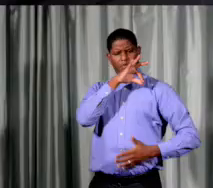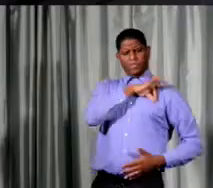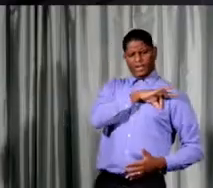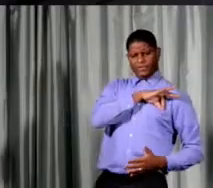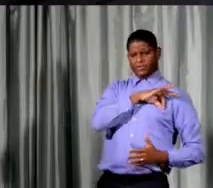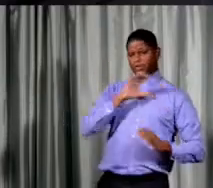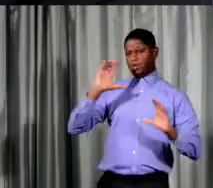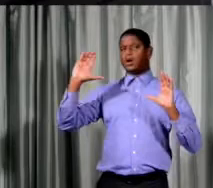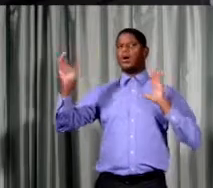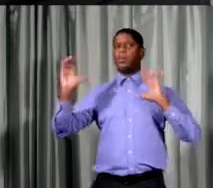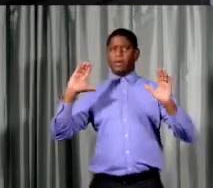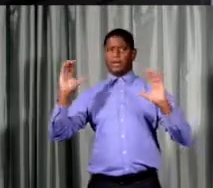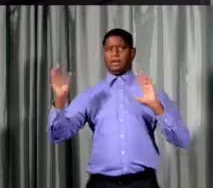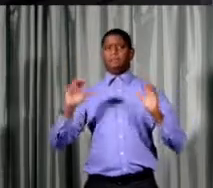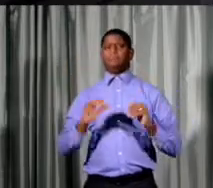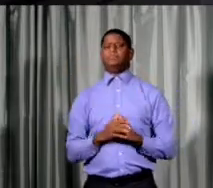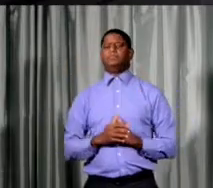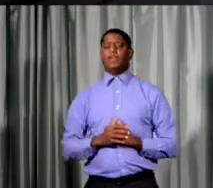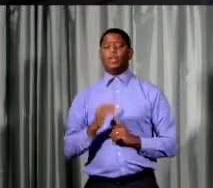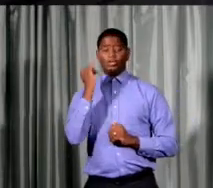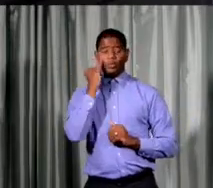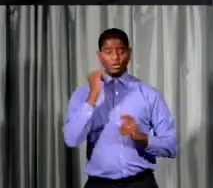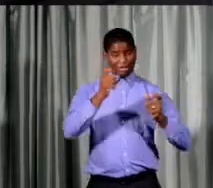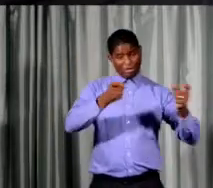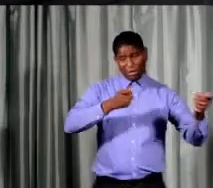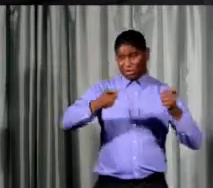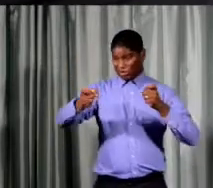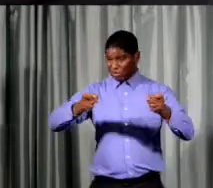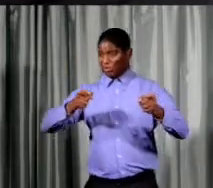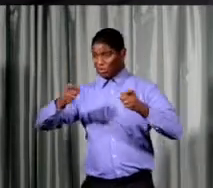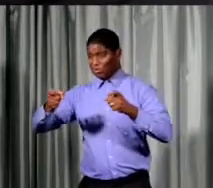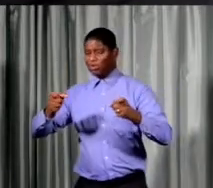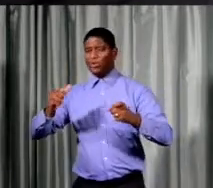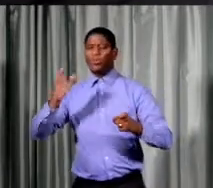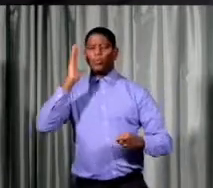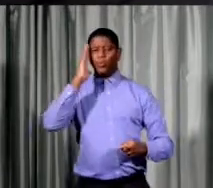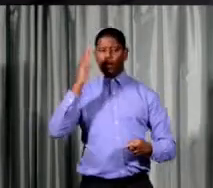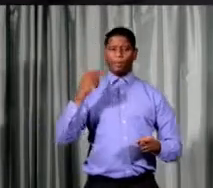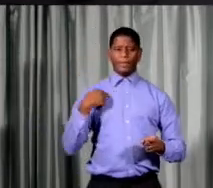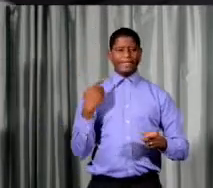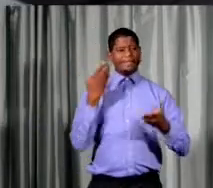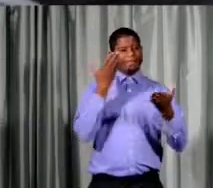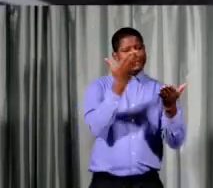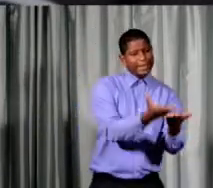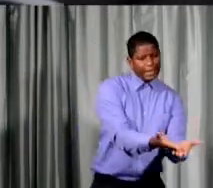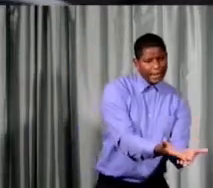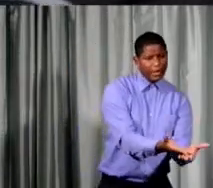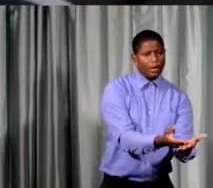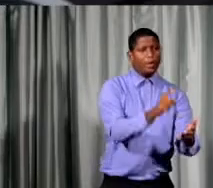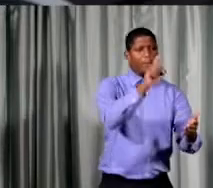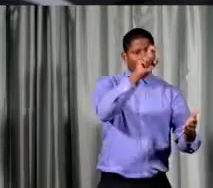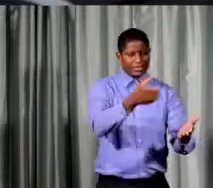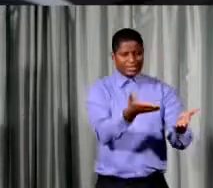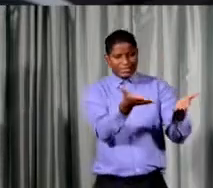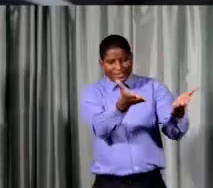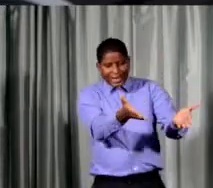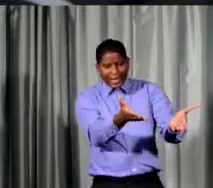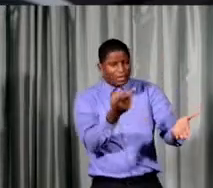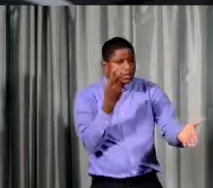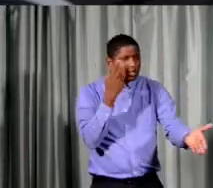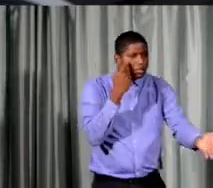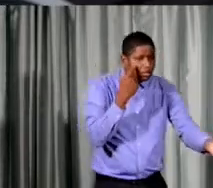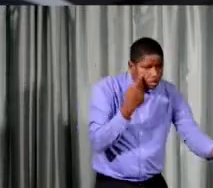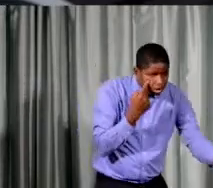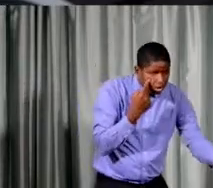more internal controls you put in, is more your time that needs to be there. You may be willing to take the risk, but no system